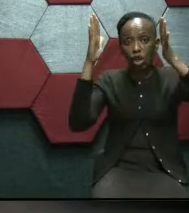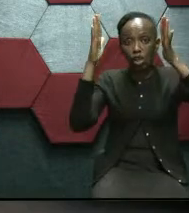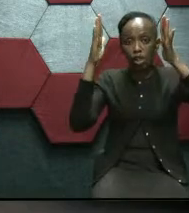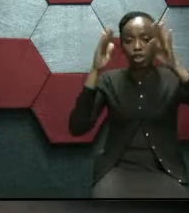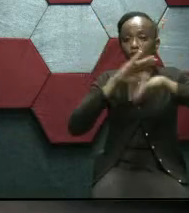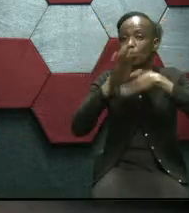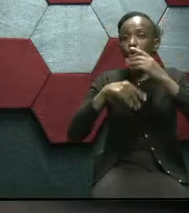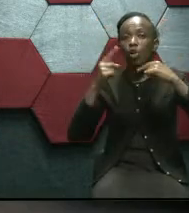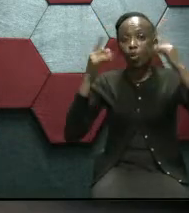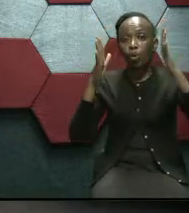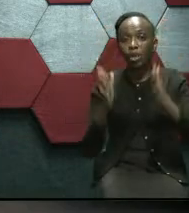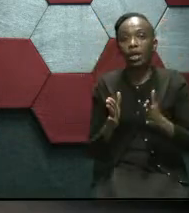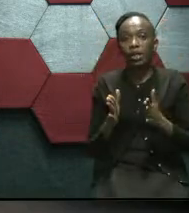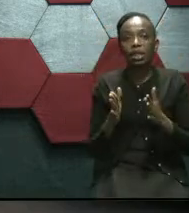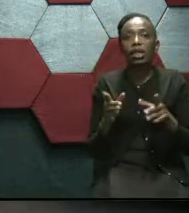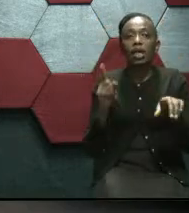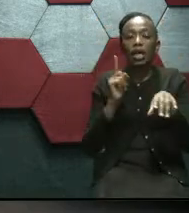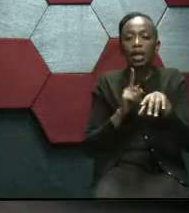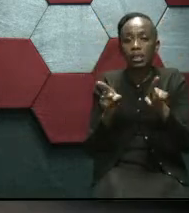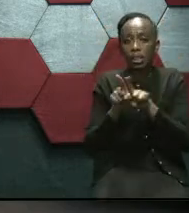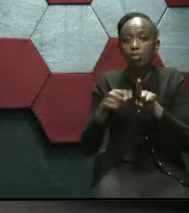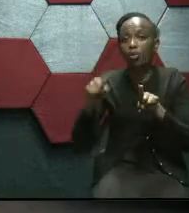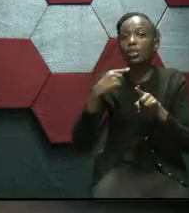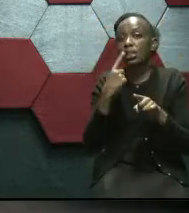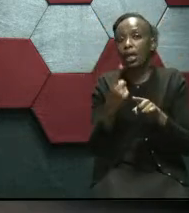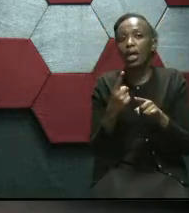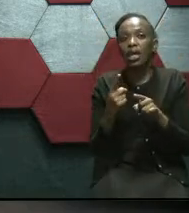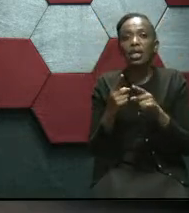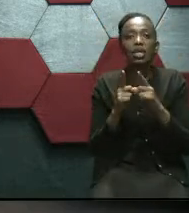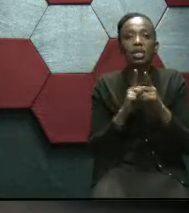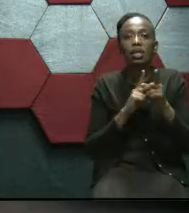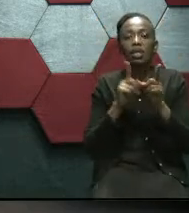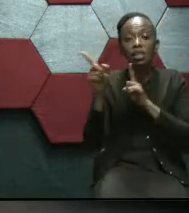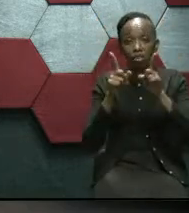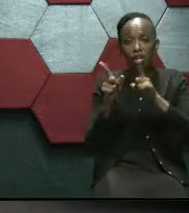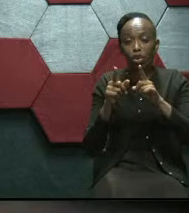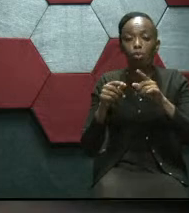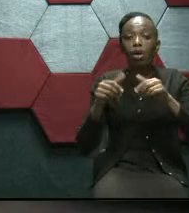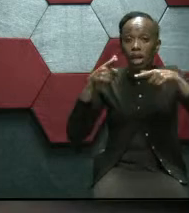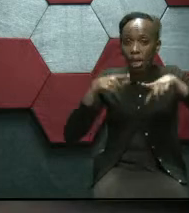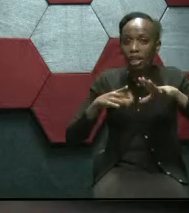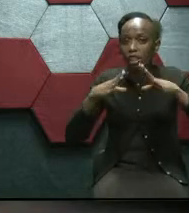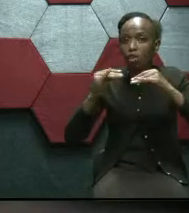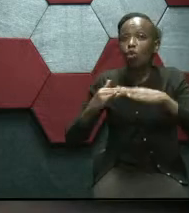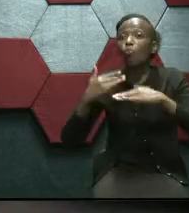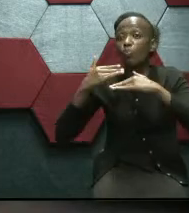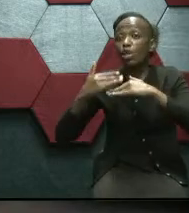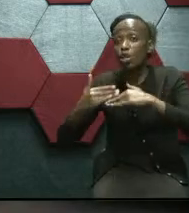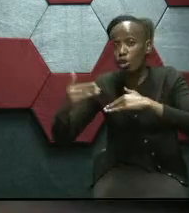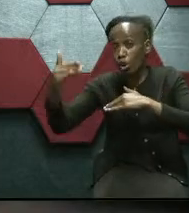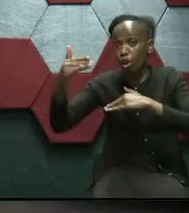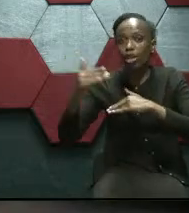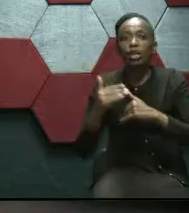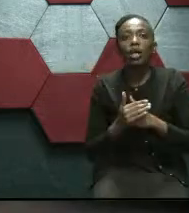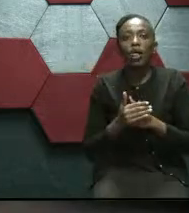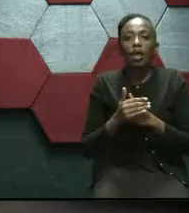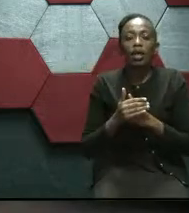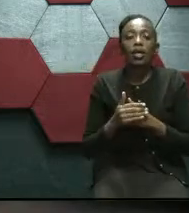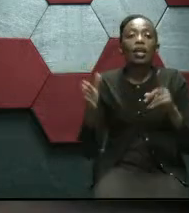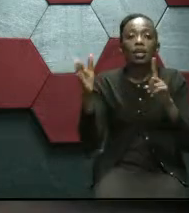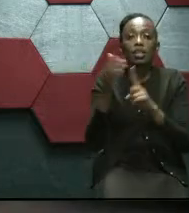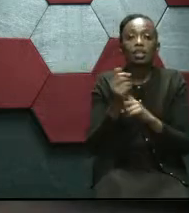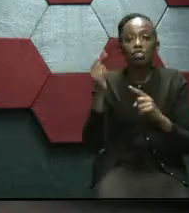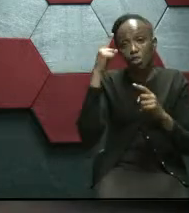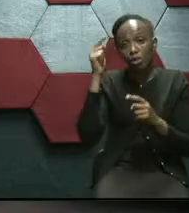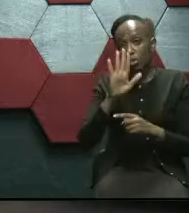to all the winners, and as we say in Safaricom, twende tukiuke, which is a call out to go beyond and achieve